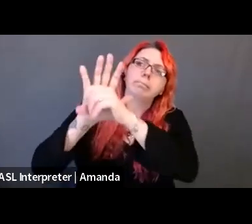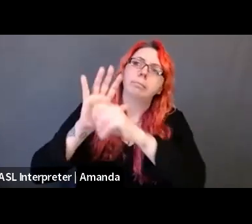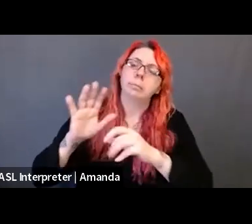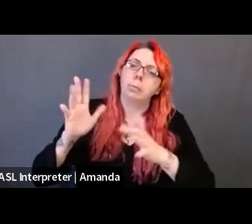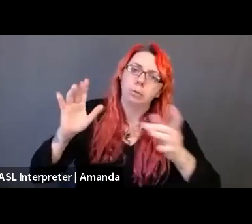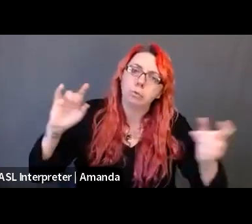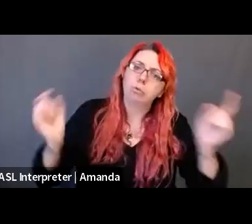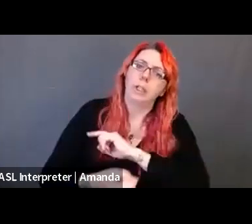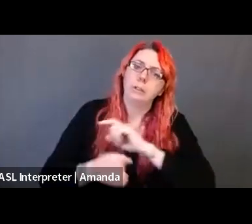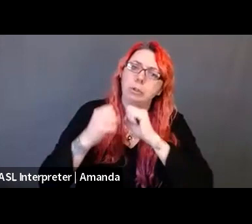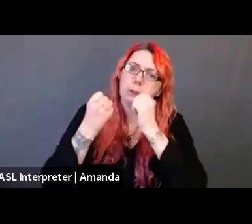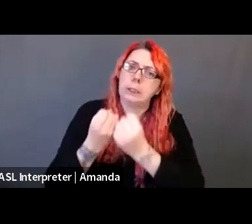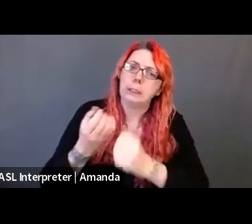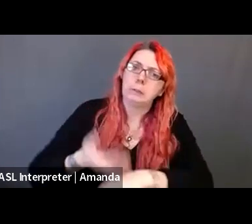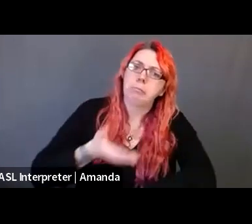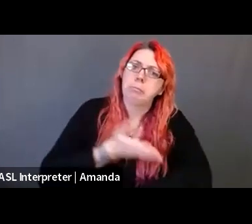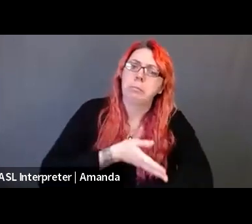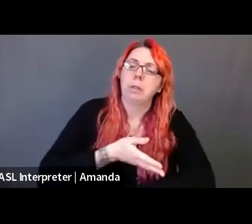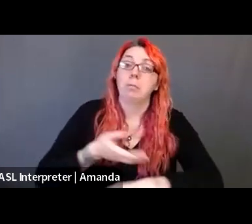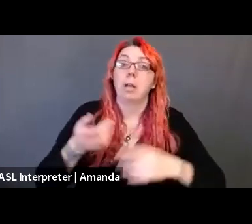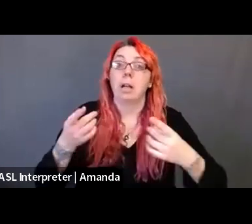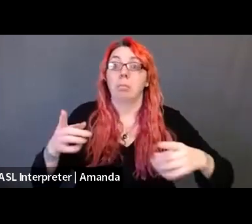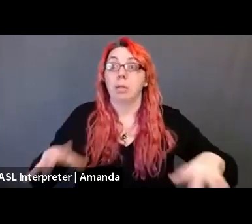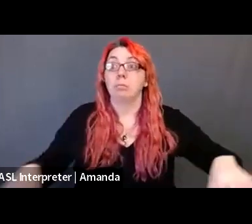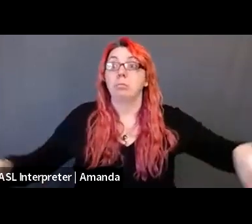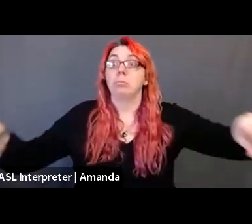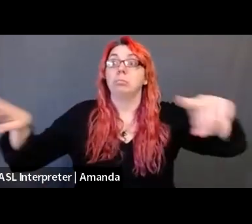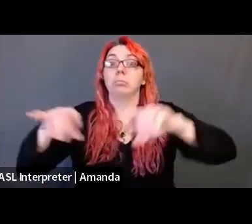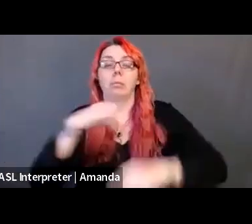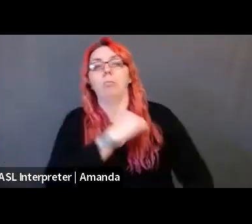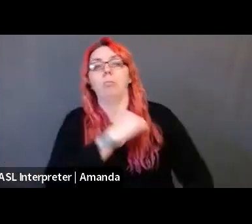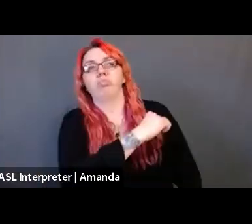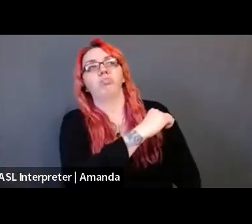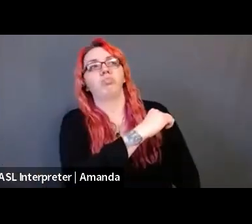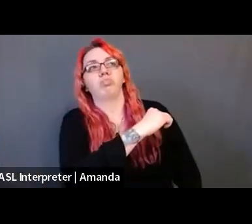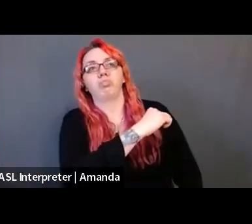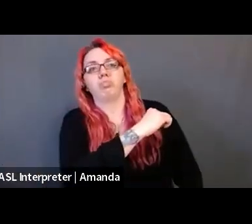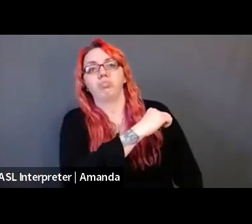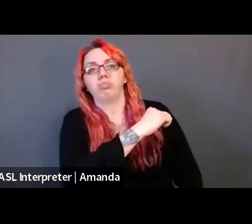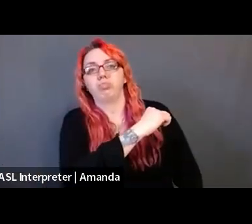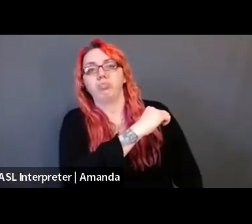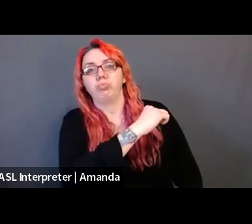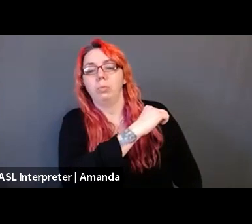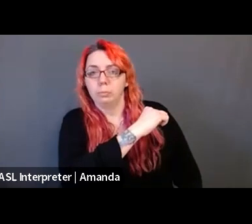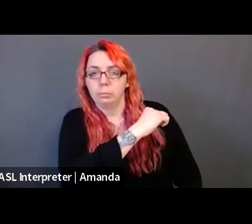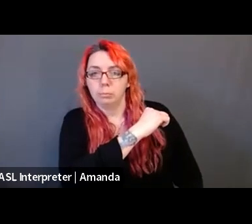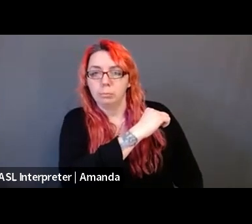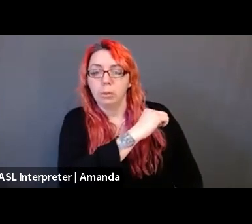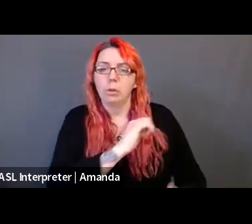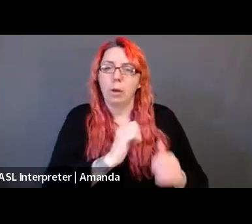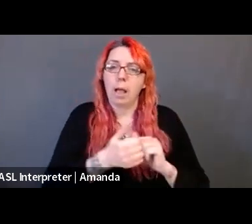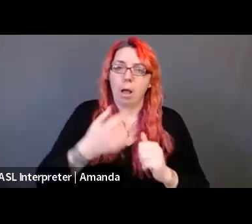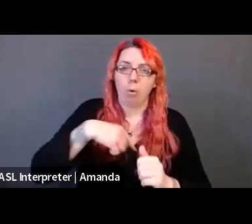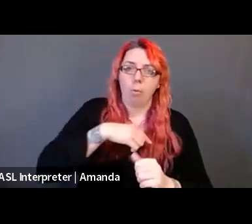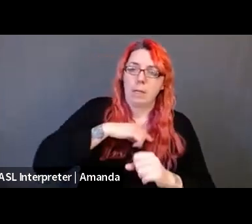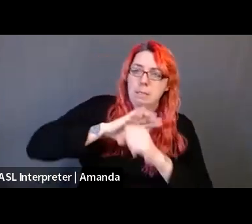and progressive culture, the resistance is real, right? In terms of, you know, the way that we're expected to communicate that, and the